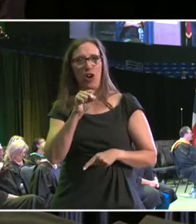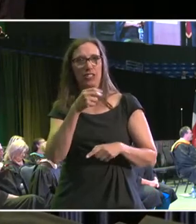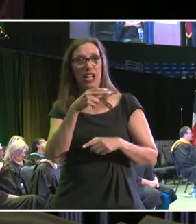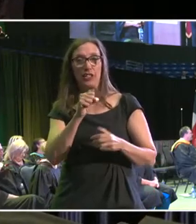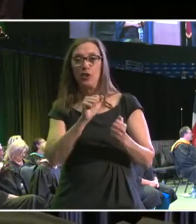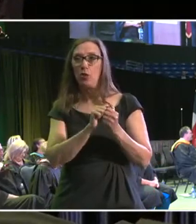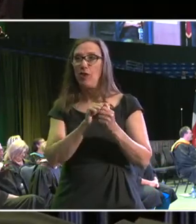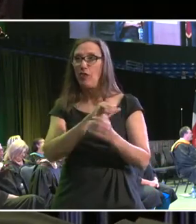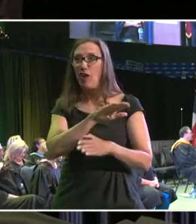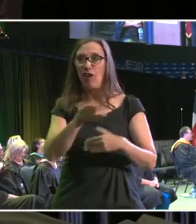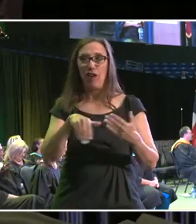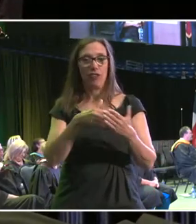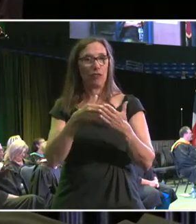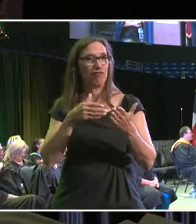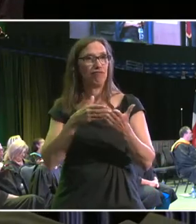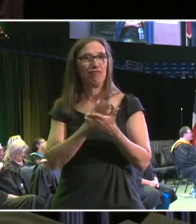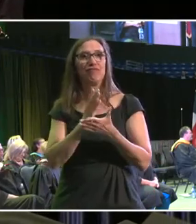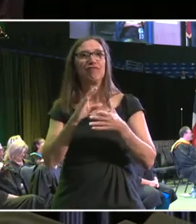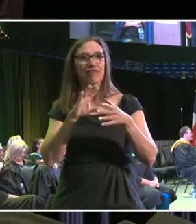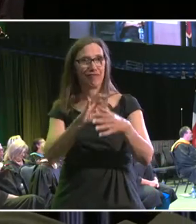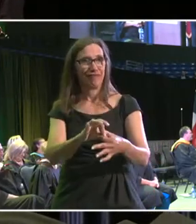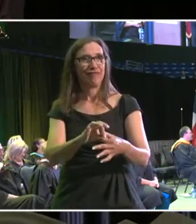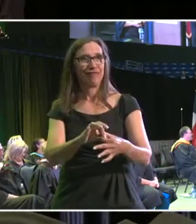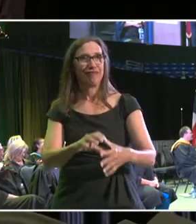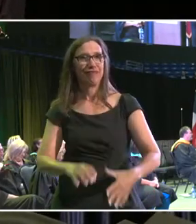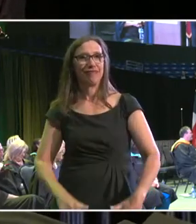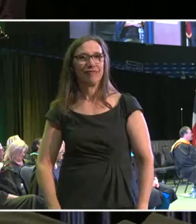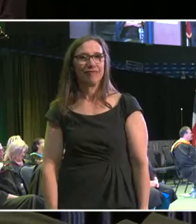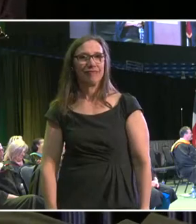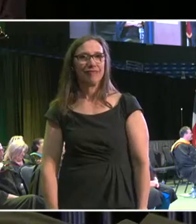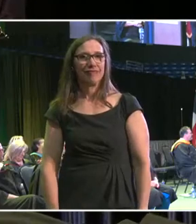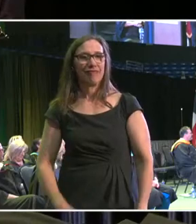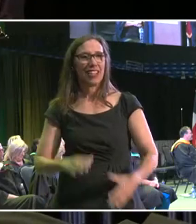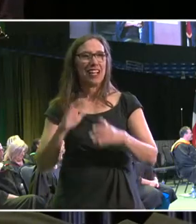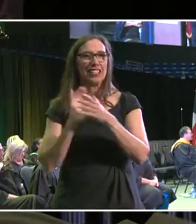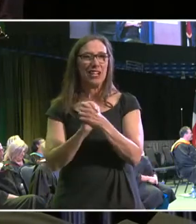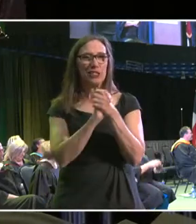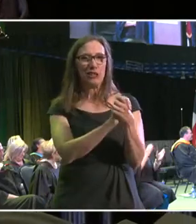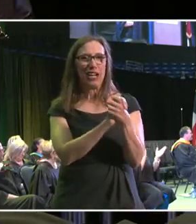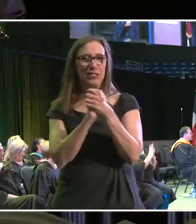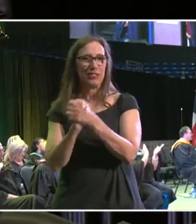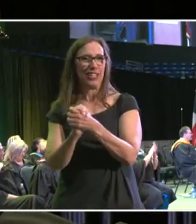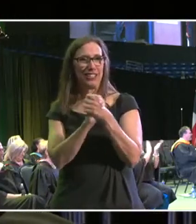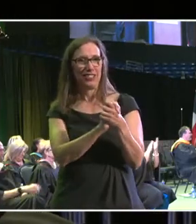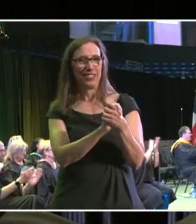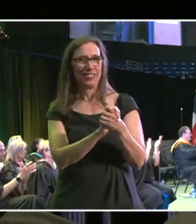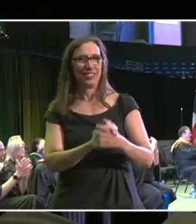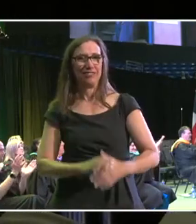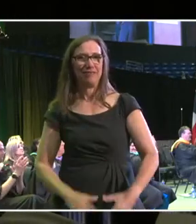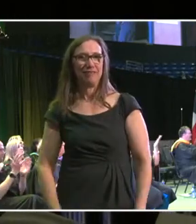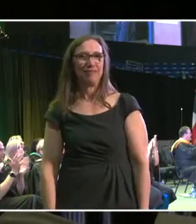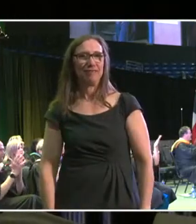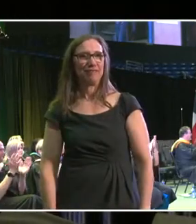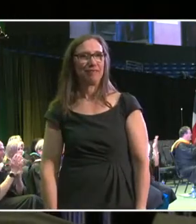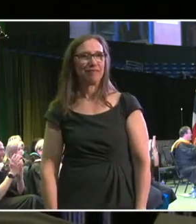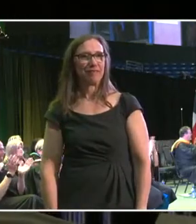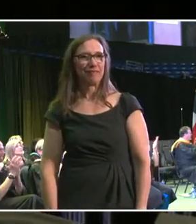with all the rights and privileges pertaining thereunto. Congratulations, Eagles.